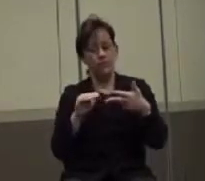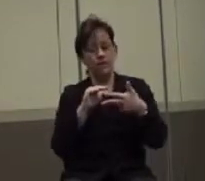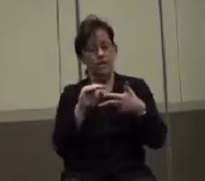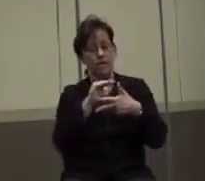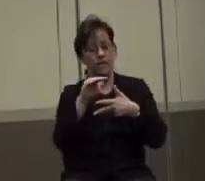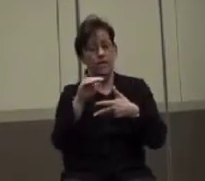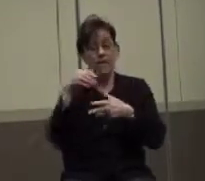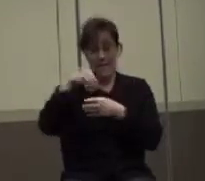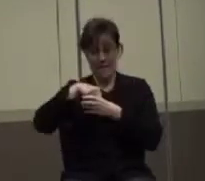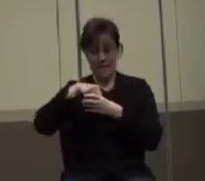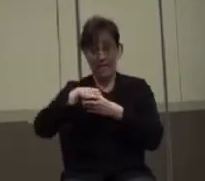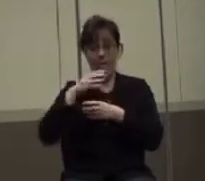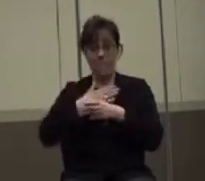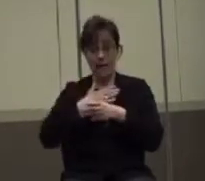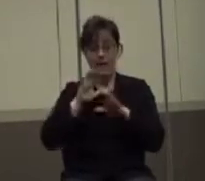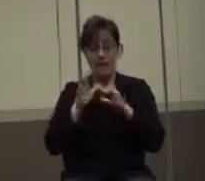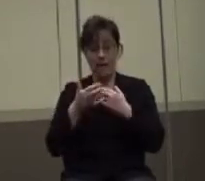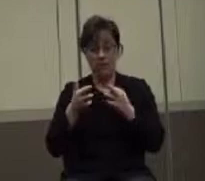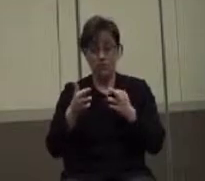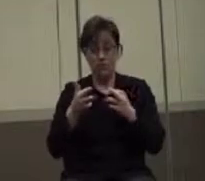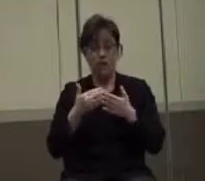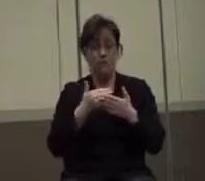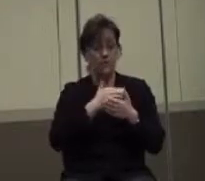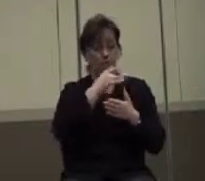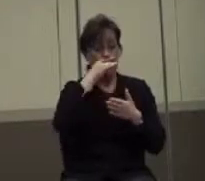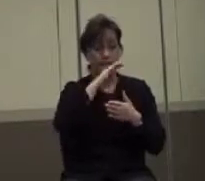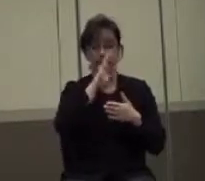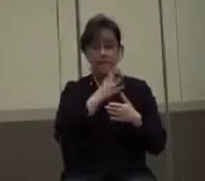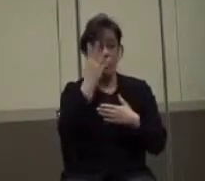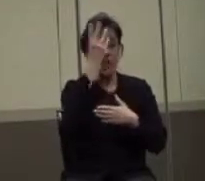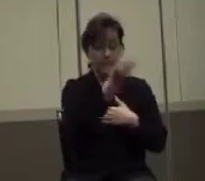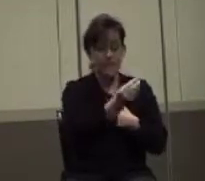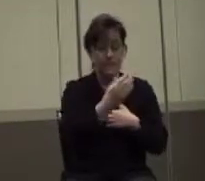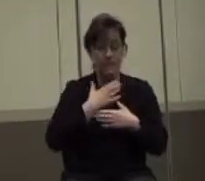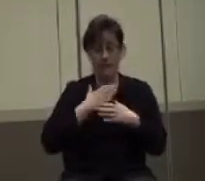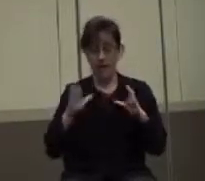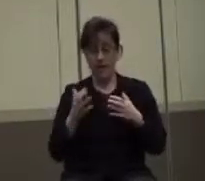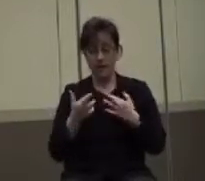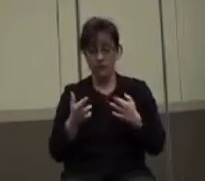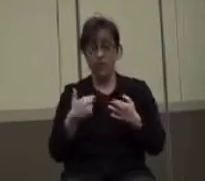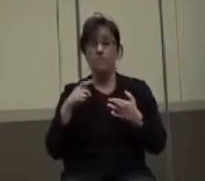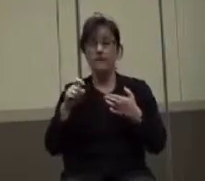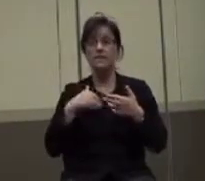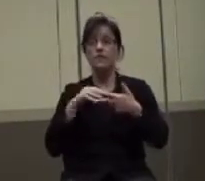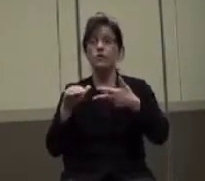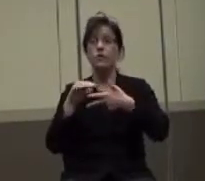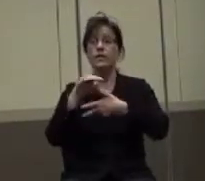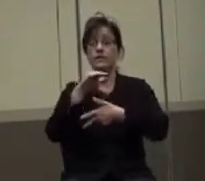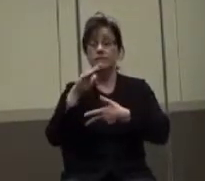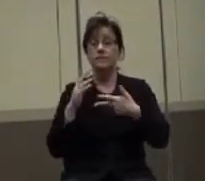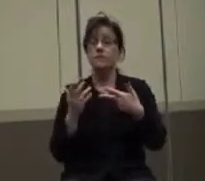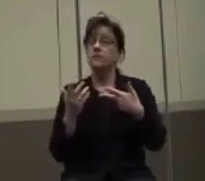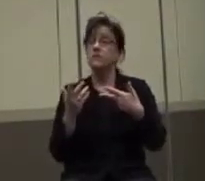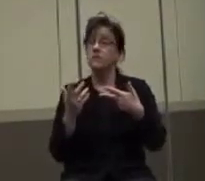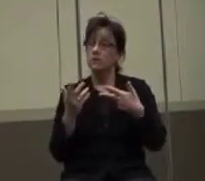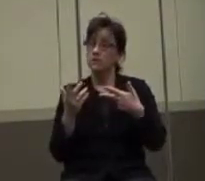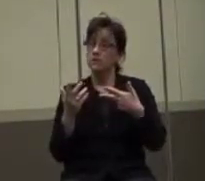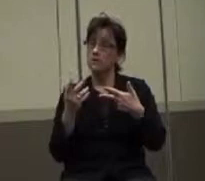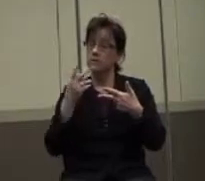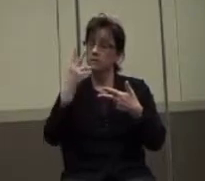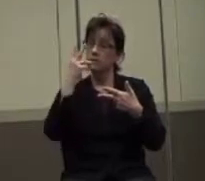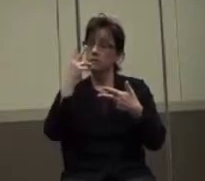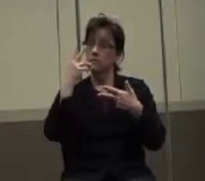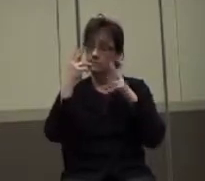my classroom. Before kids ever leave my classroom, I've got to have 3 tiers. Do I have clear classroom